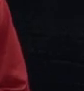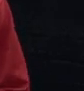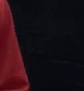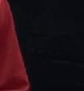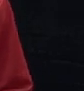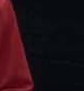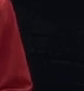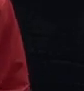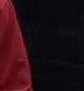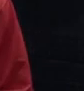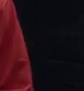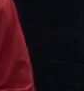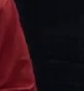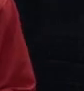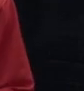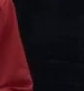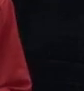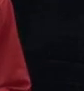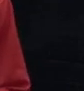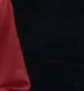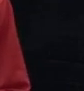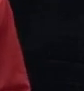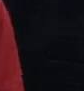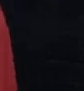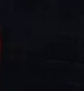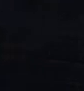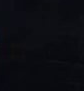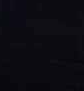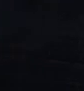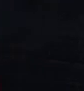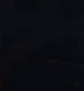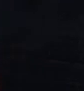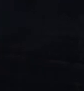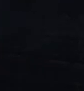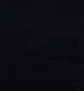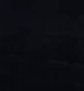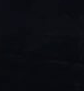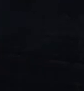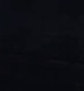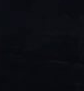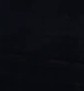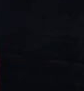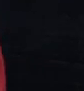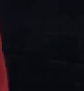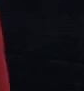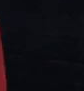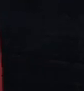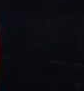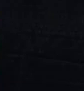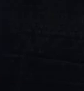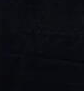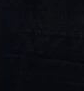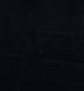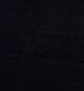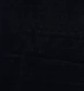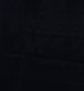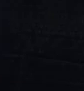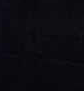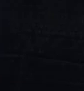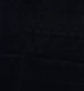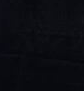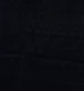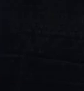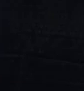familycafe.net, in order to access that. Now, for folks who haven't seen this before, what can they expect as far as the Governor's Summit